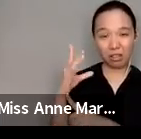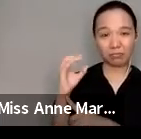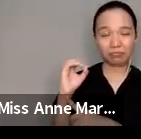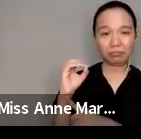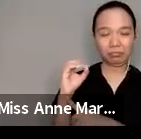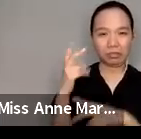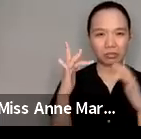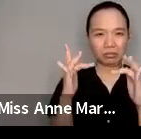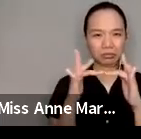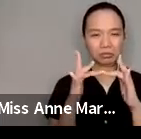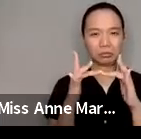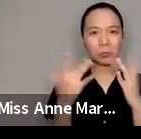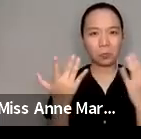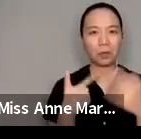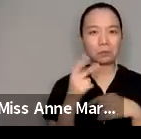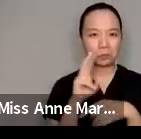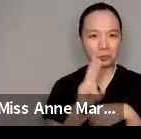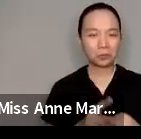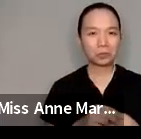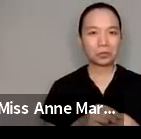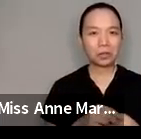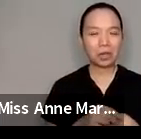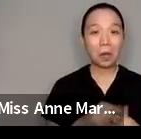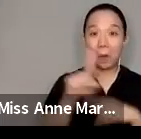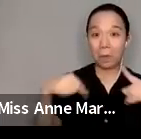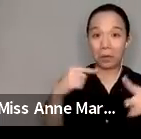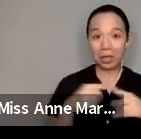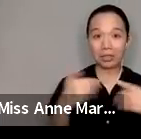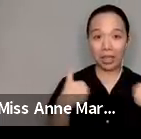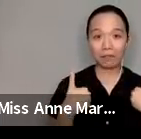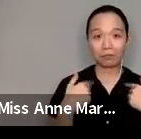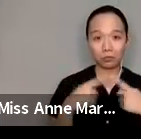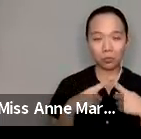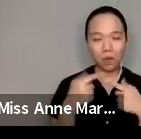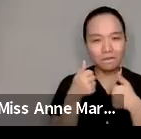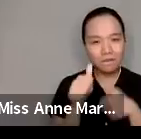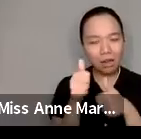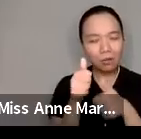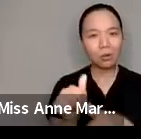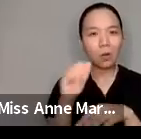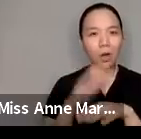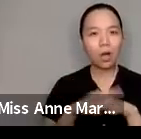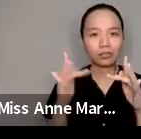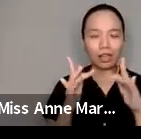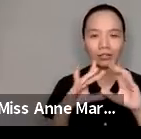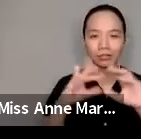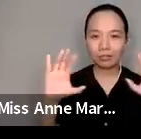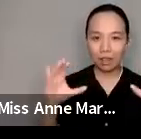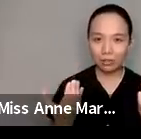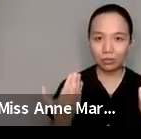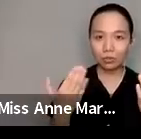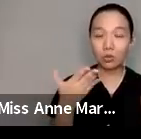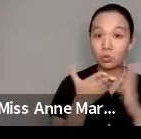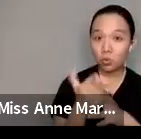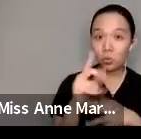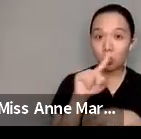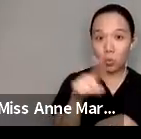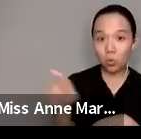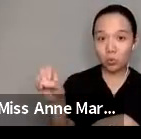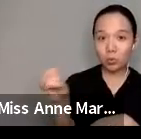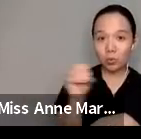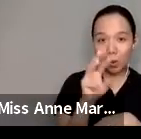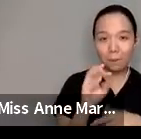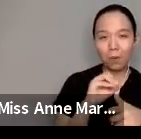where I'm used. So, when I have to follow online class through Zoom application or